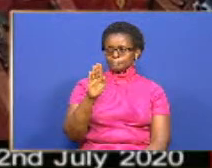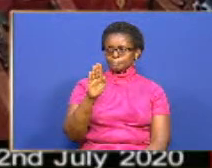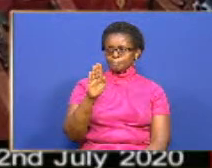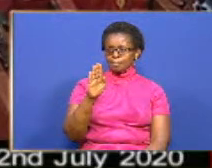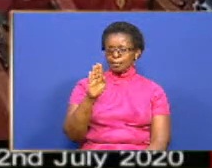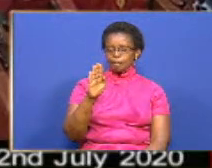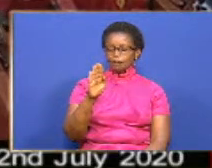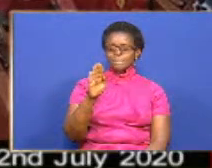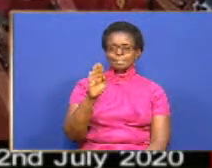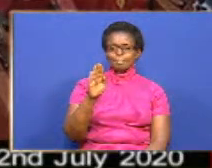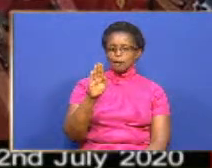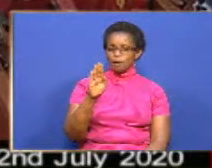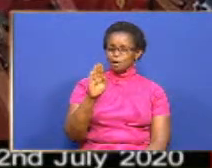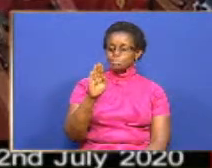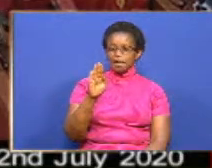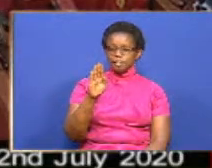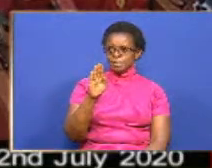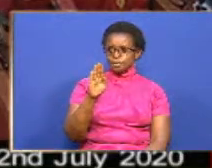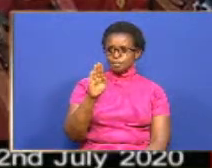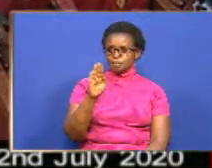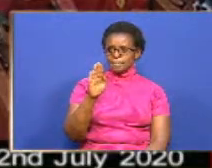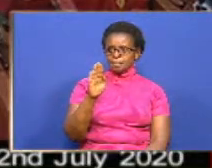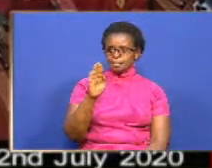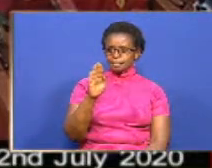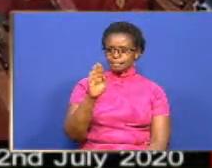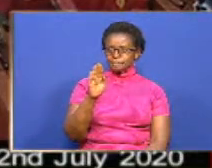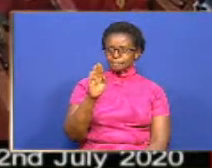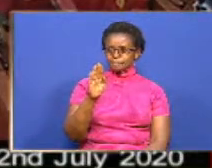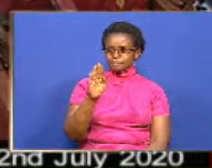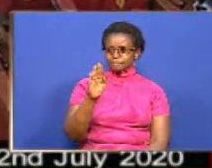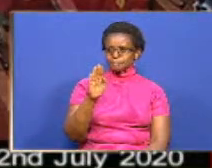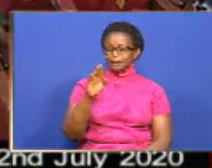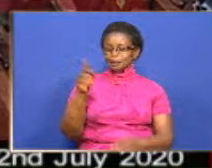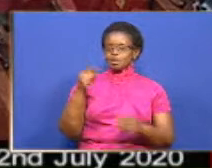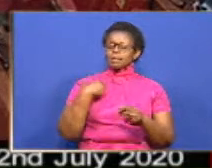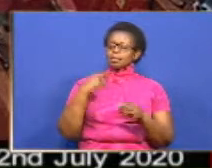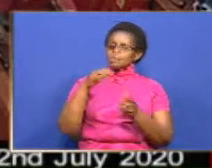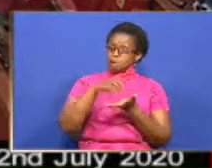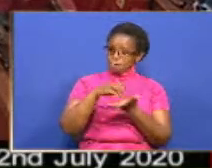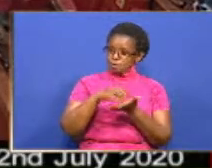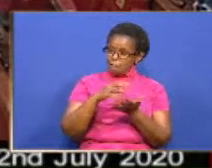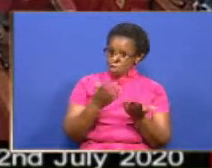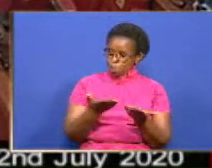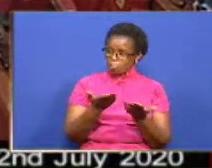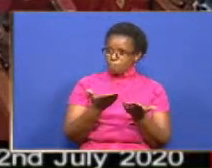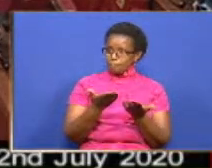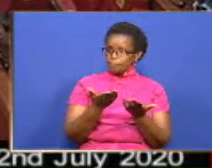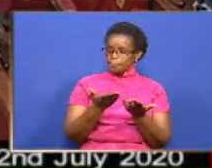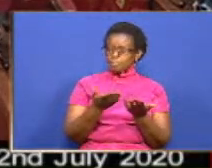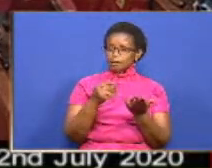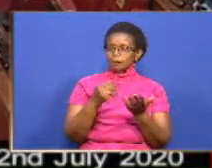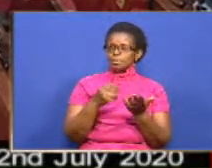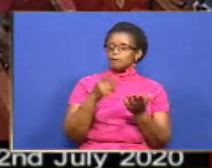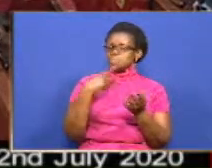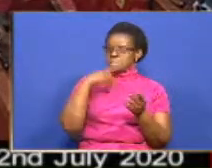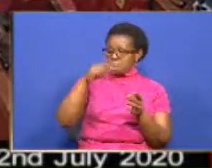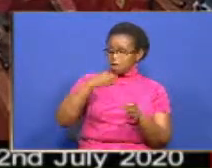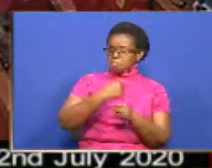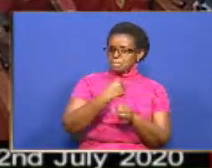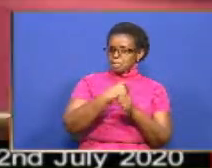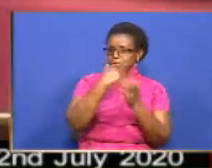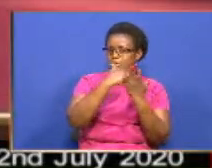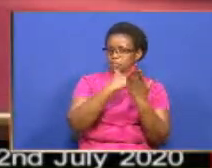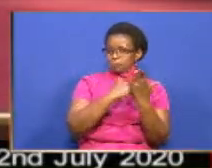or the leader of the minority party, as the case may be, or their designees, may make a statement relating to